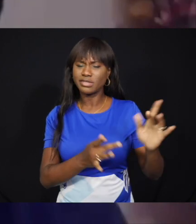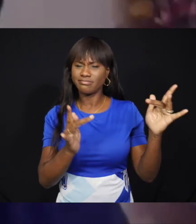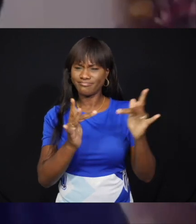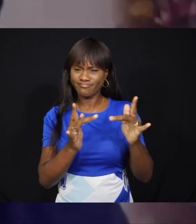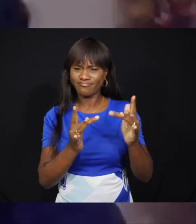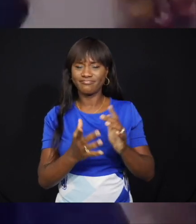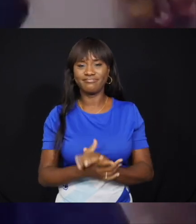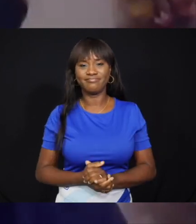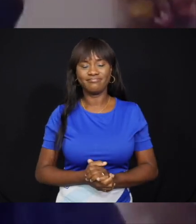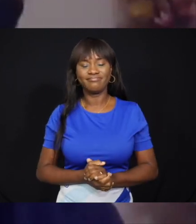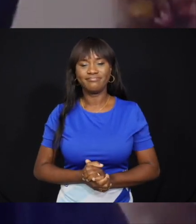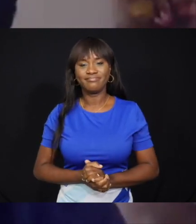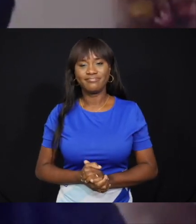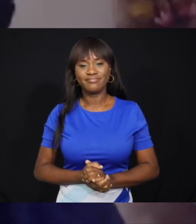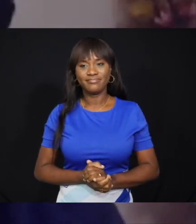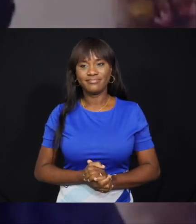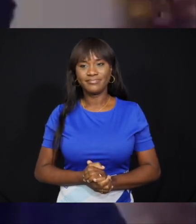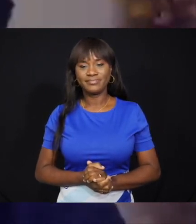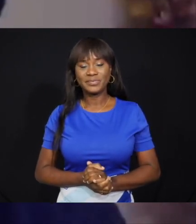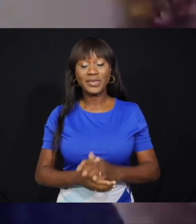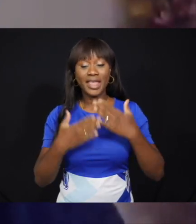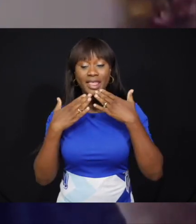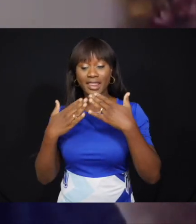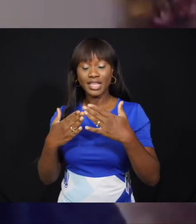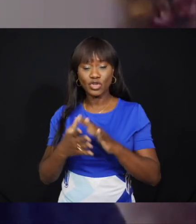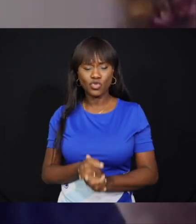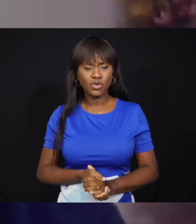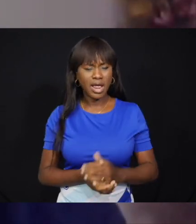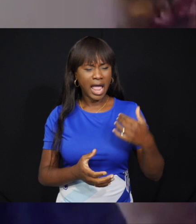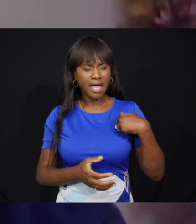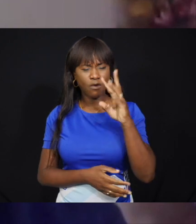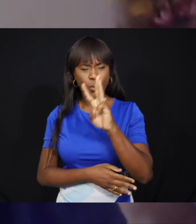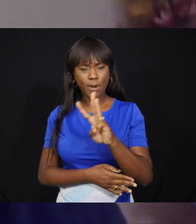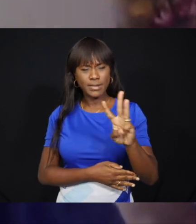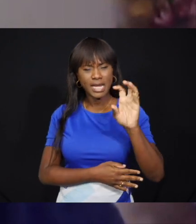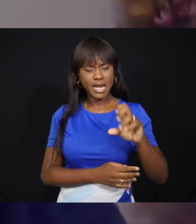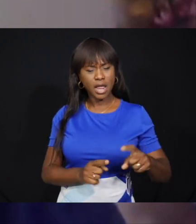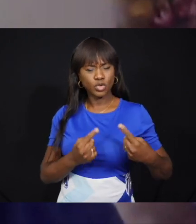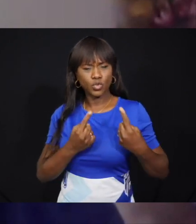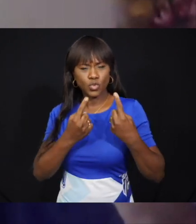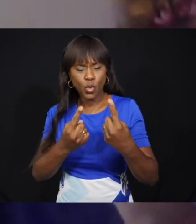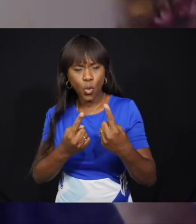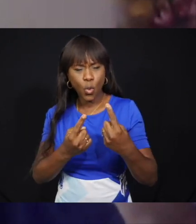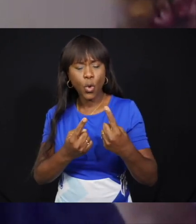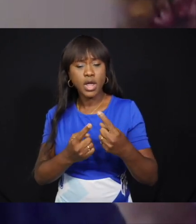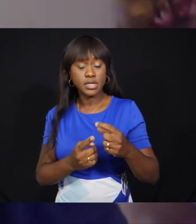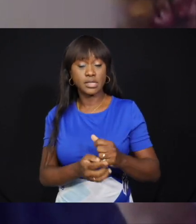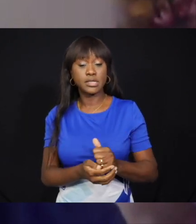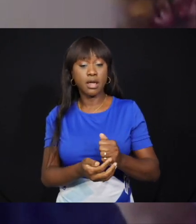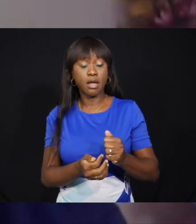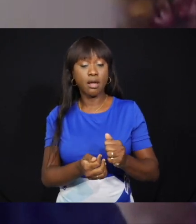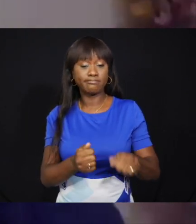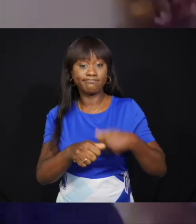seems as though everything is coming together nicely for our senior citizens and the uptake of these solutions in